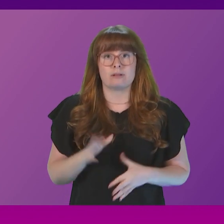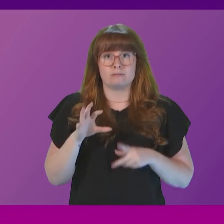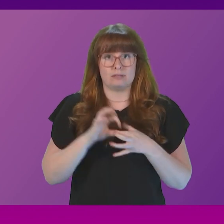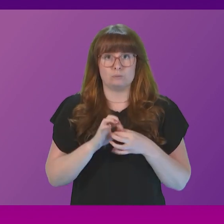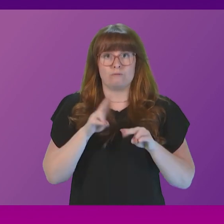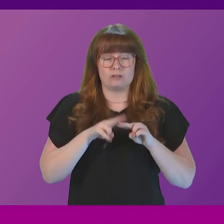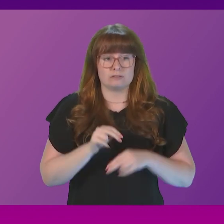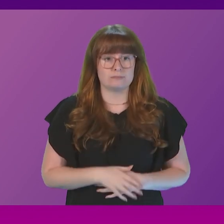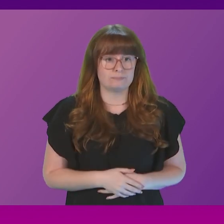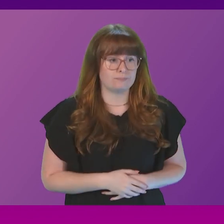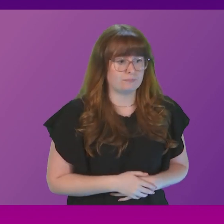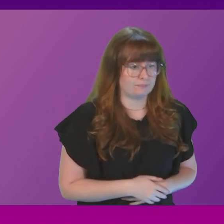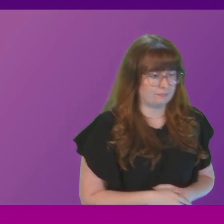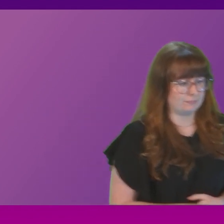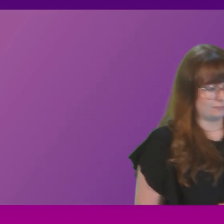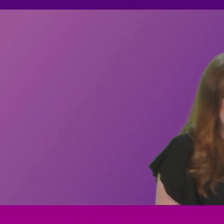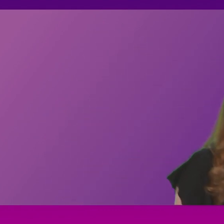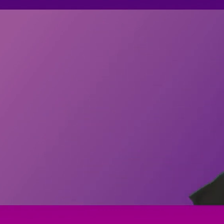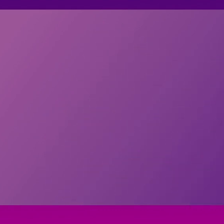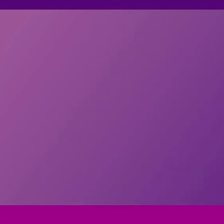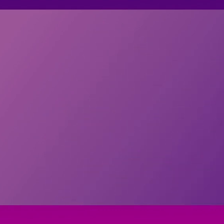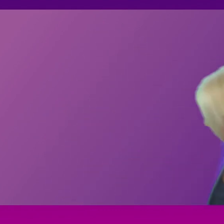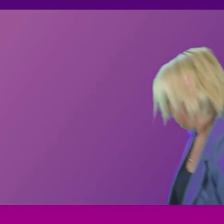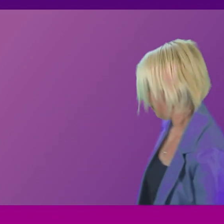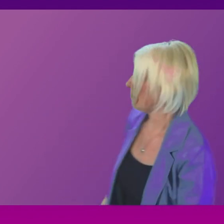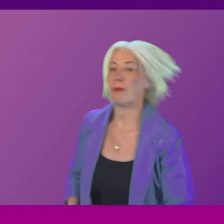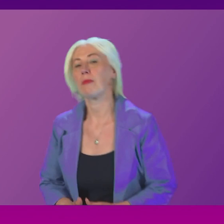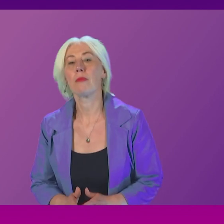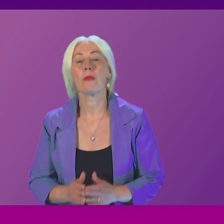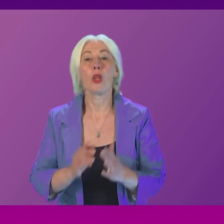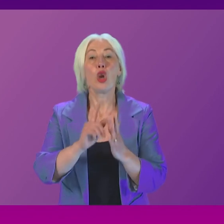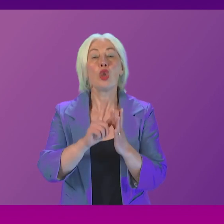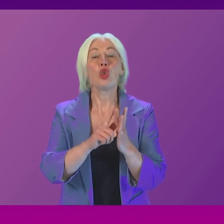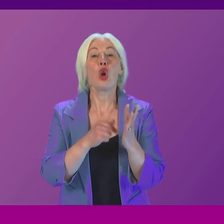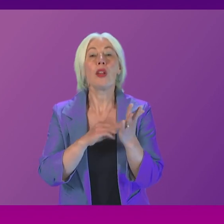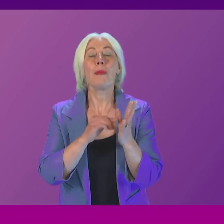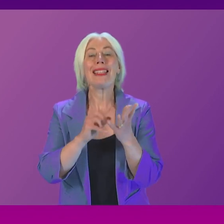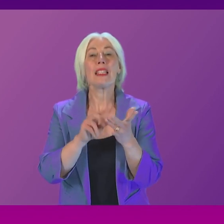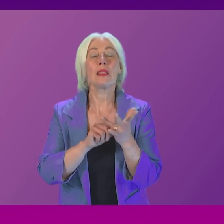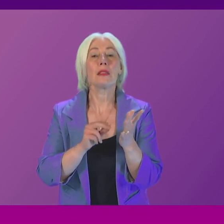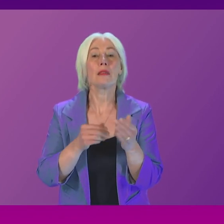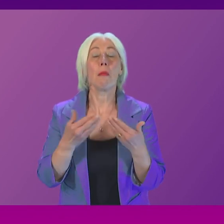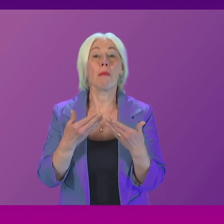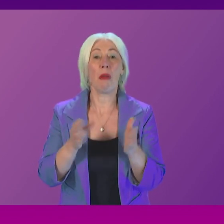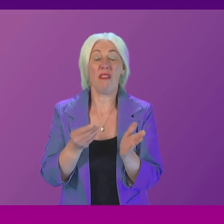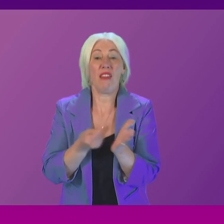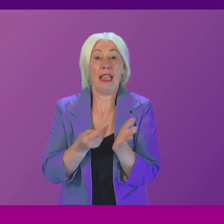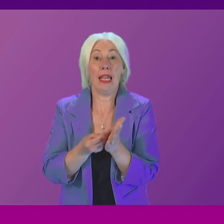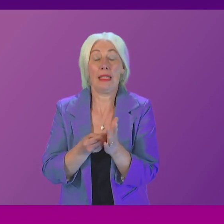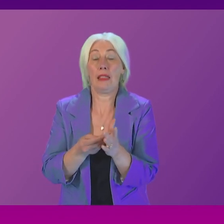Ferguson's. I now call John Mason, Finance and Public Administration Committee. John. Thank you very